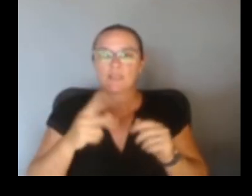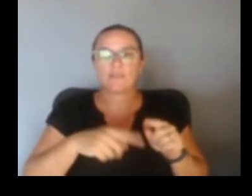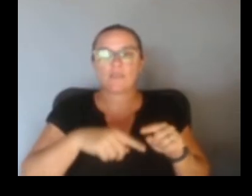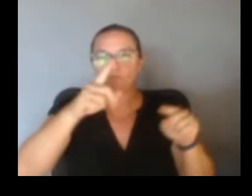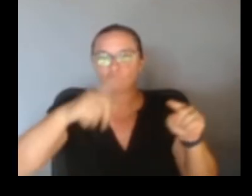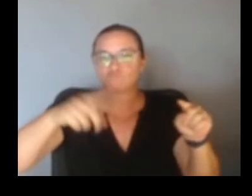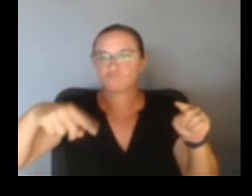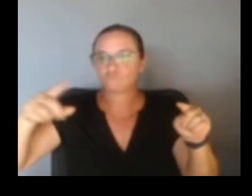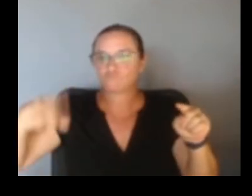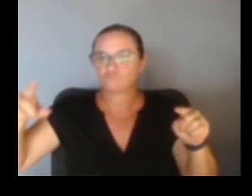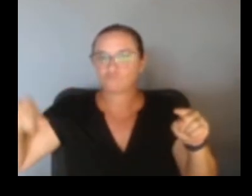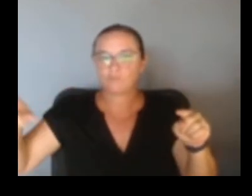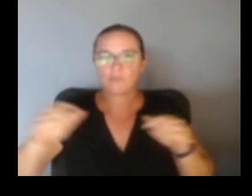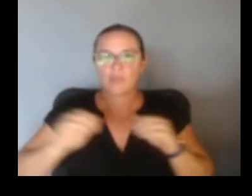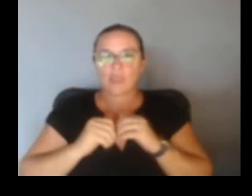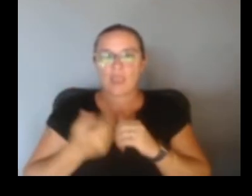we've